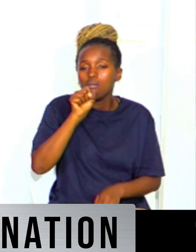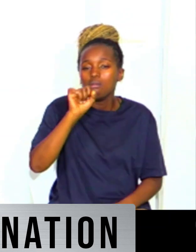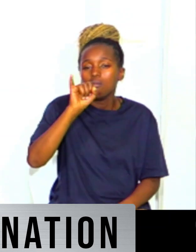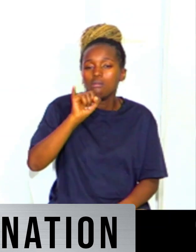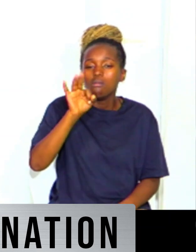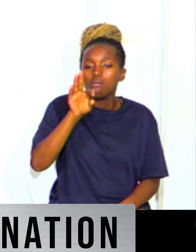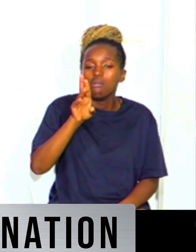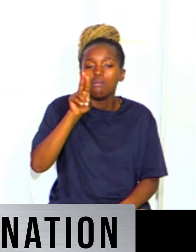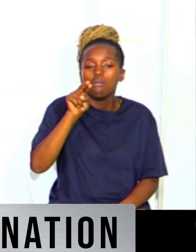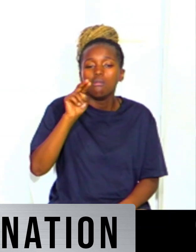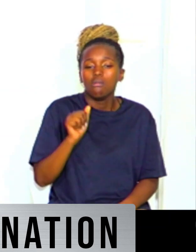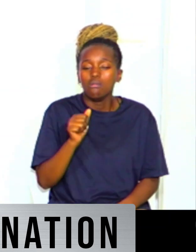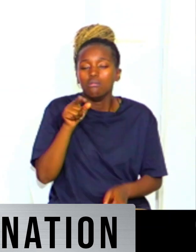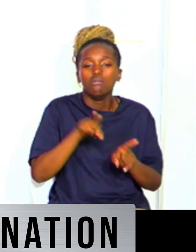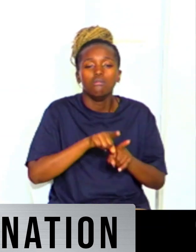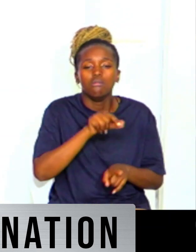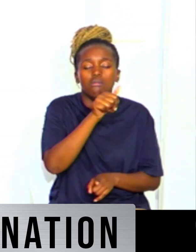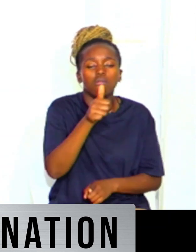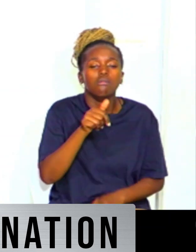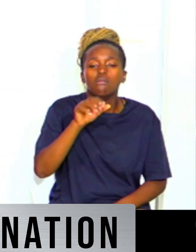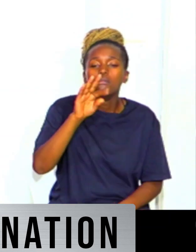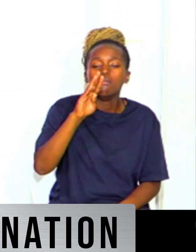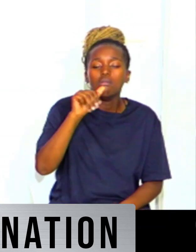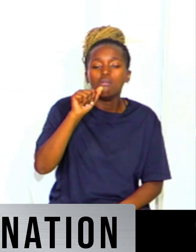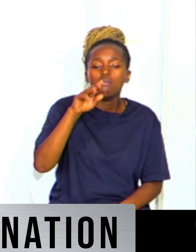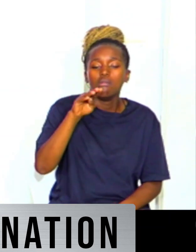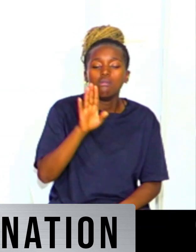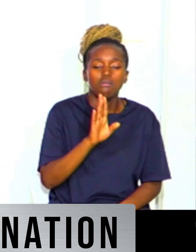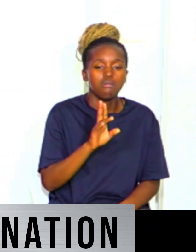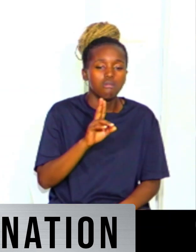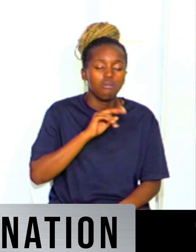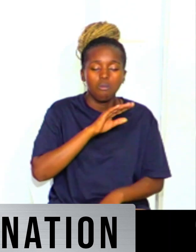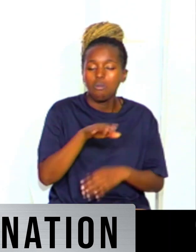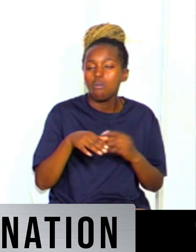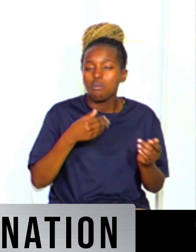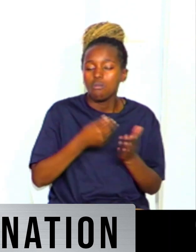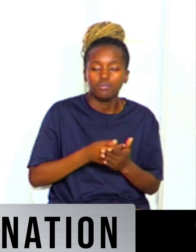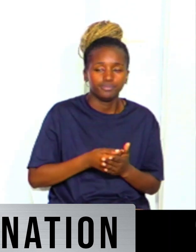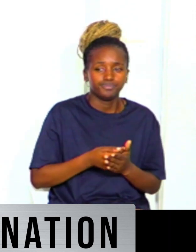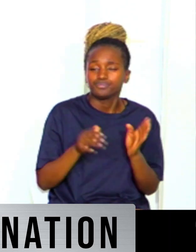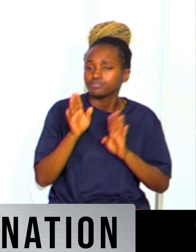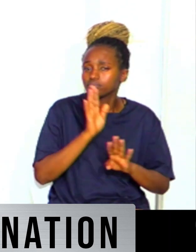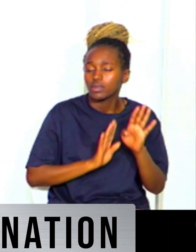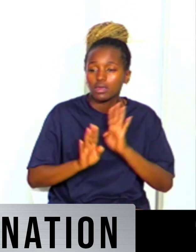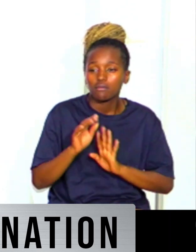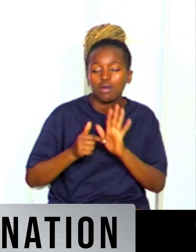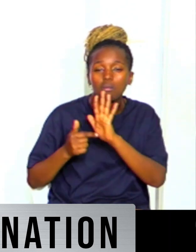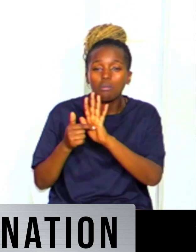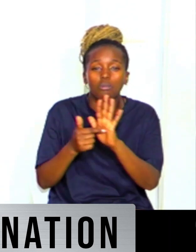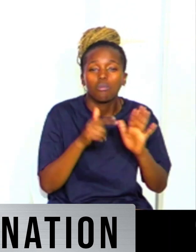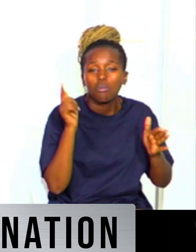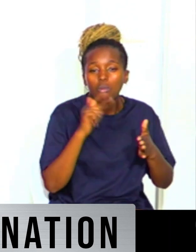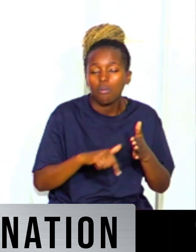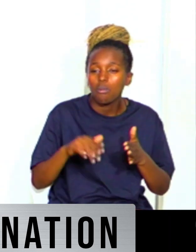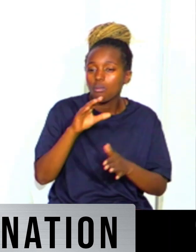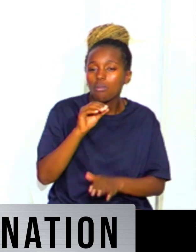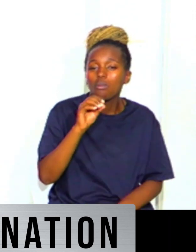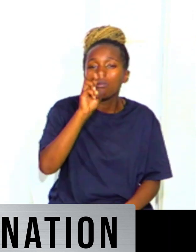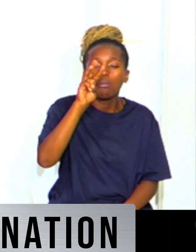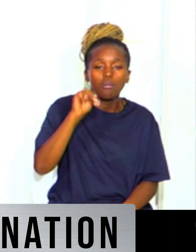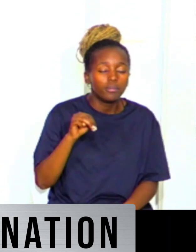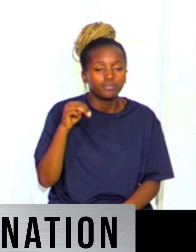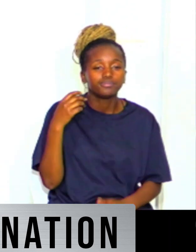one? Babu Owino. Babu Owino. There seems to be some kind of a mrengo in ODM. Ndorengo.